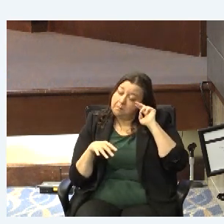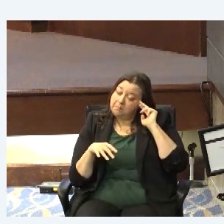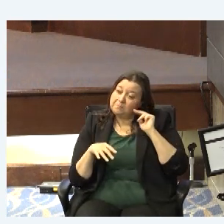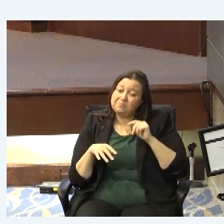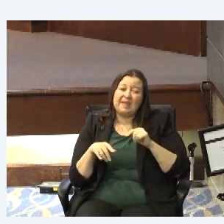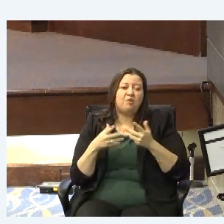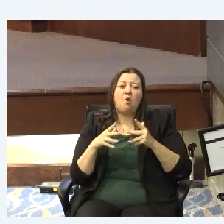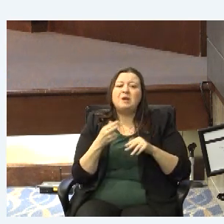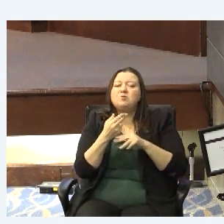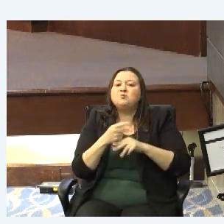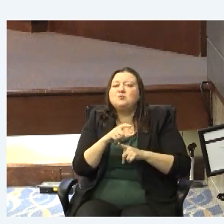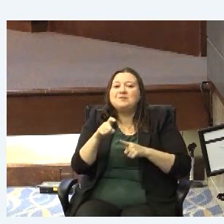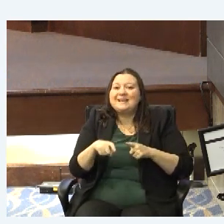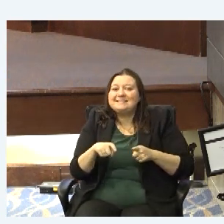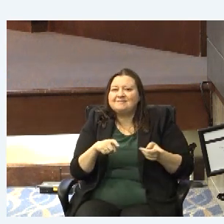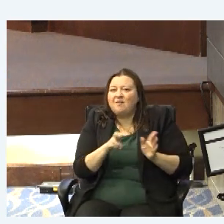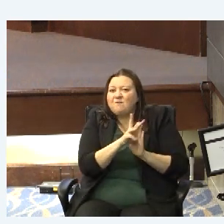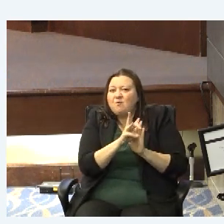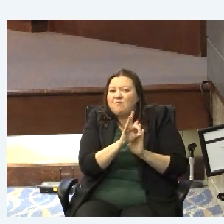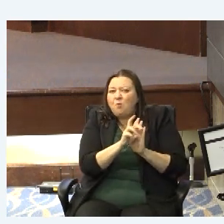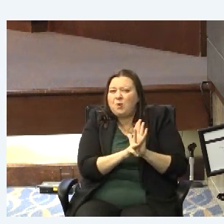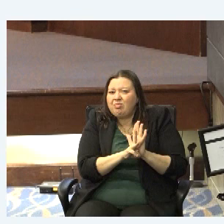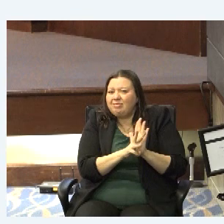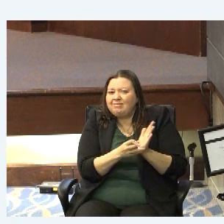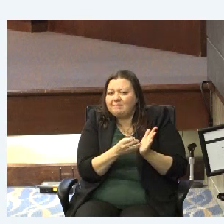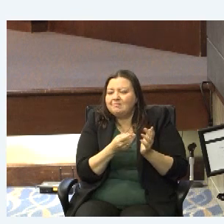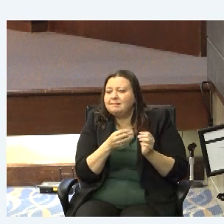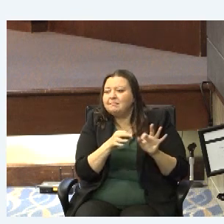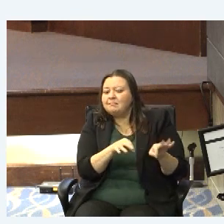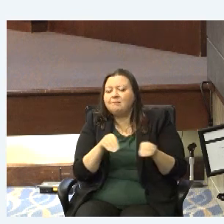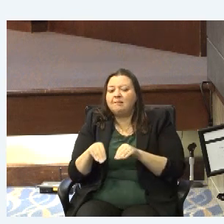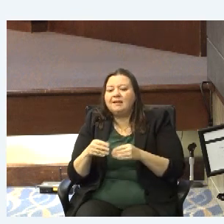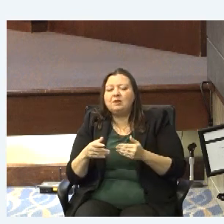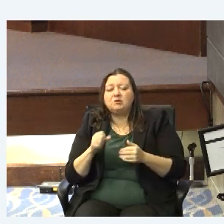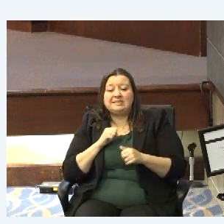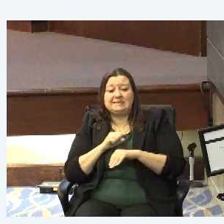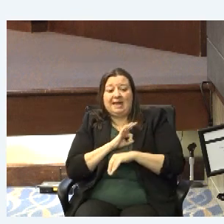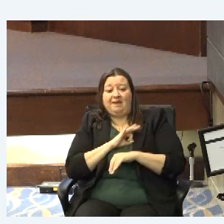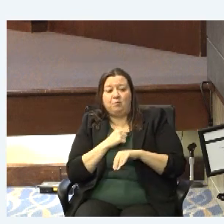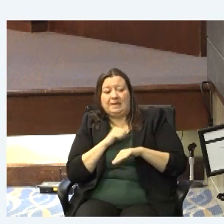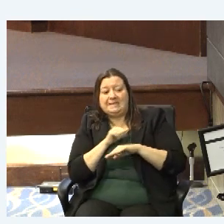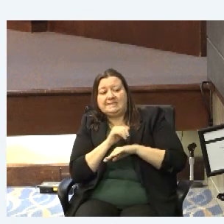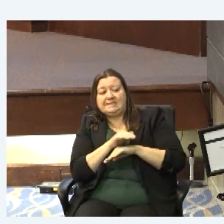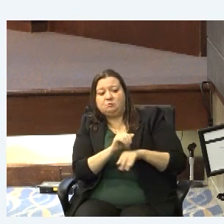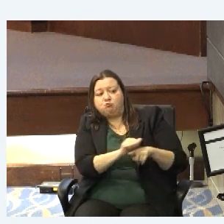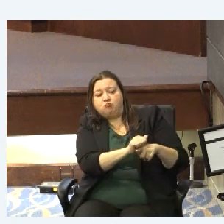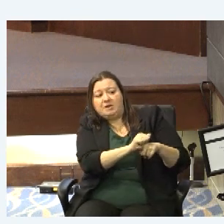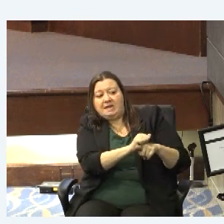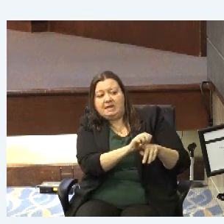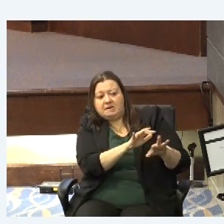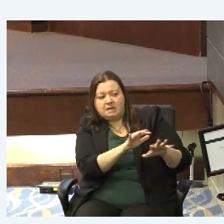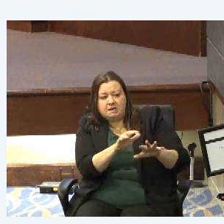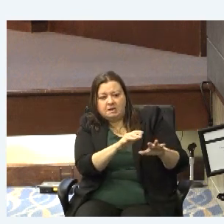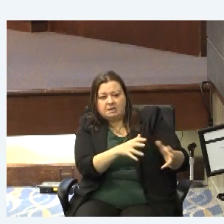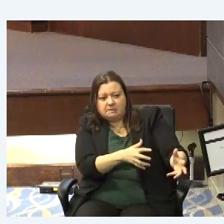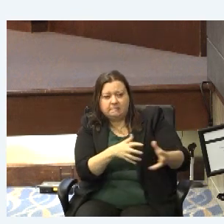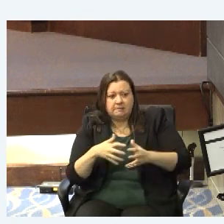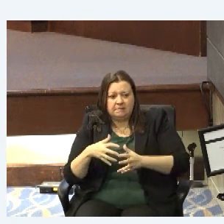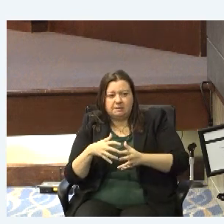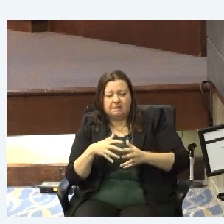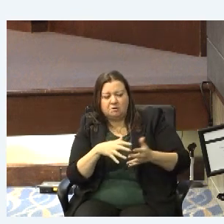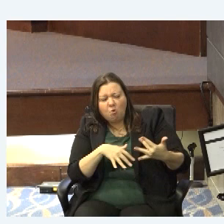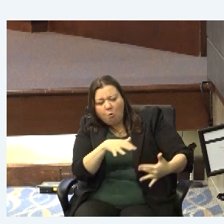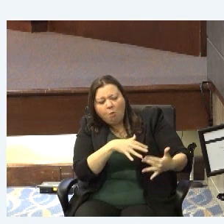Texas, so to speak, and we'll be able to send staff there in May to get to